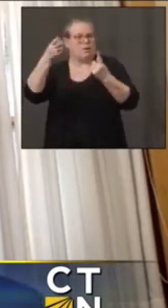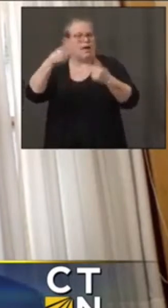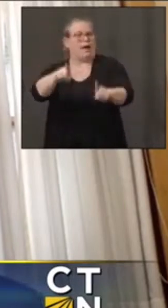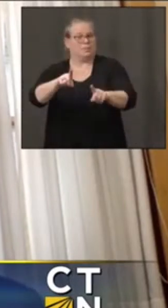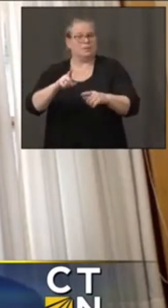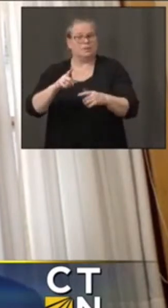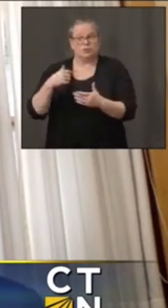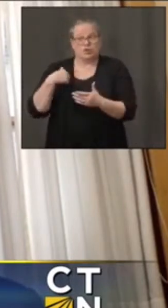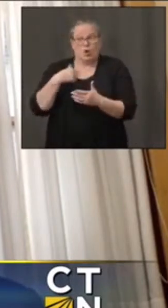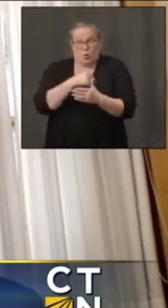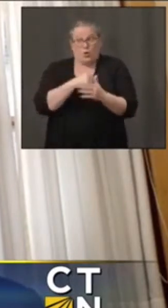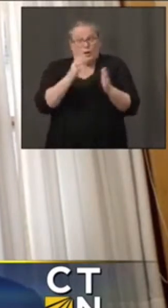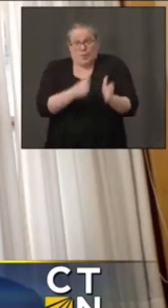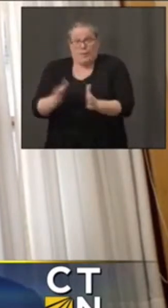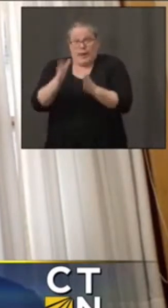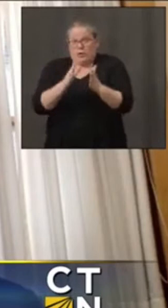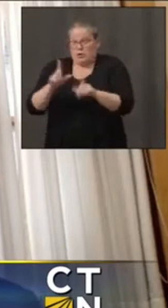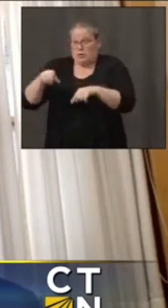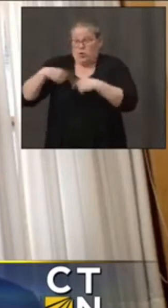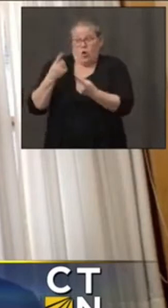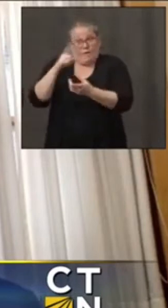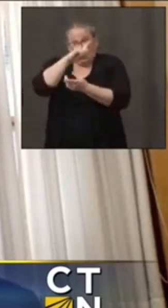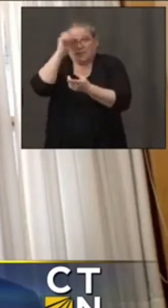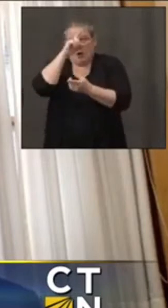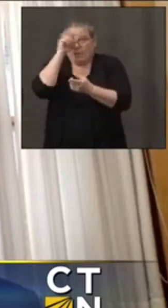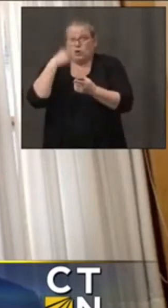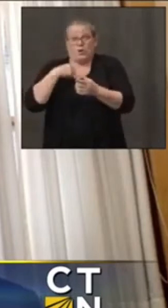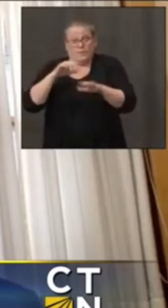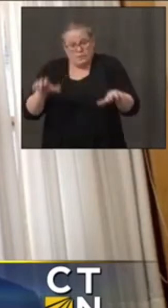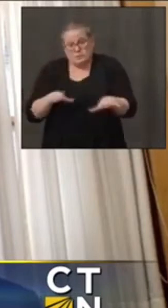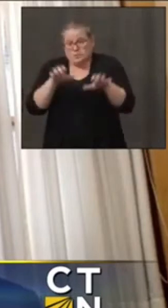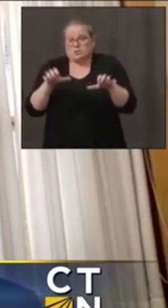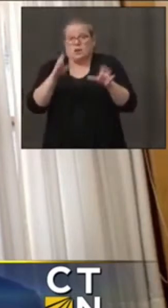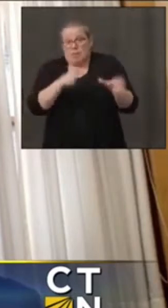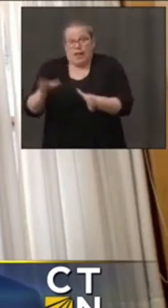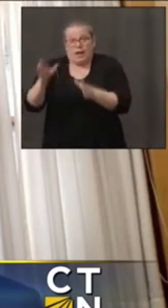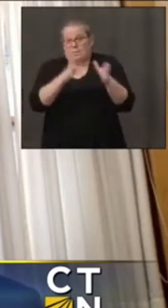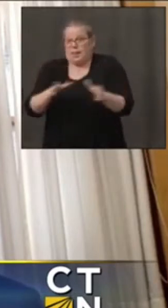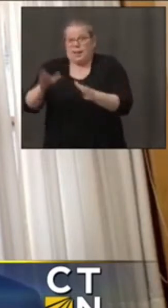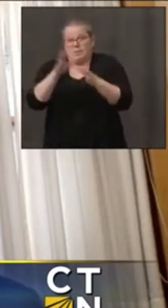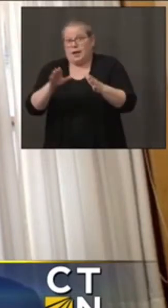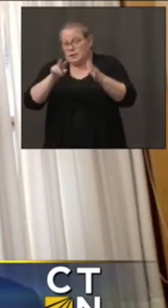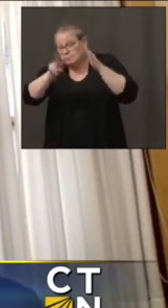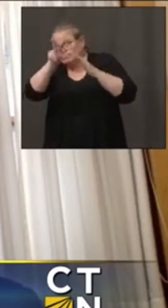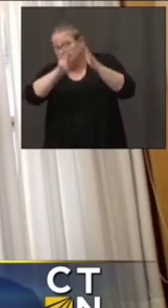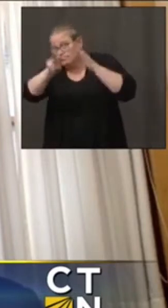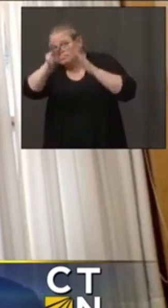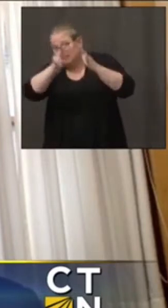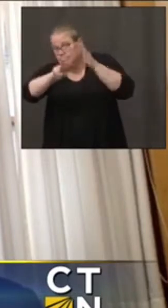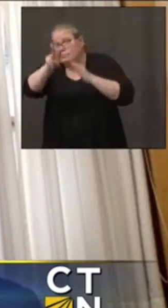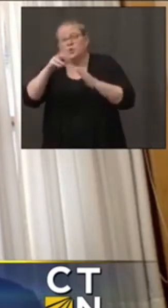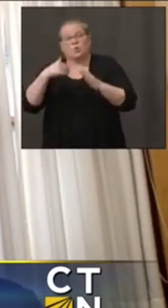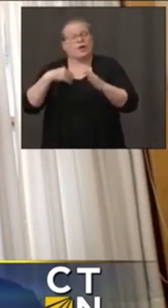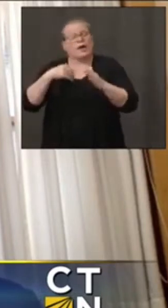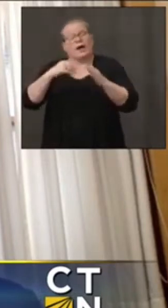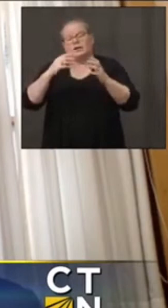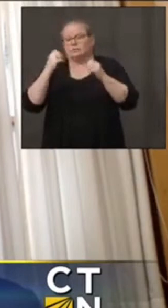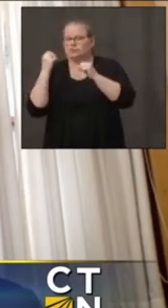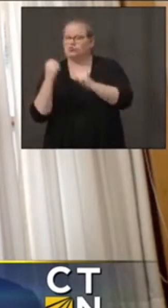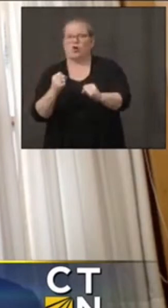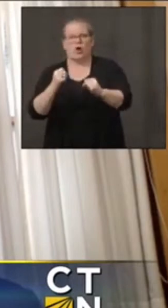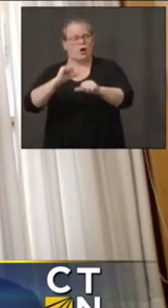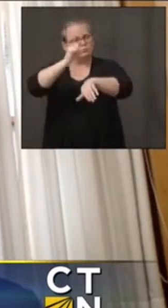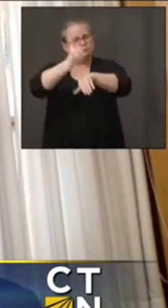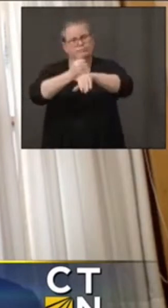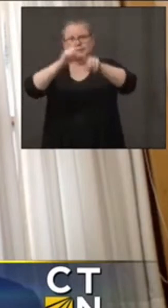have been throughout the summer, as we've talked about, right, been in active planning, and we have an incredibly robust testing infrastructure in place now. We've got a